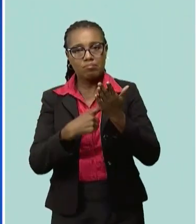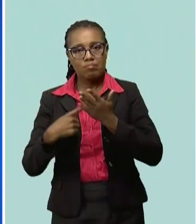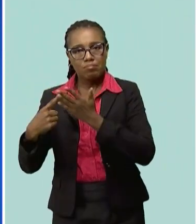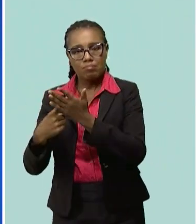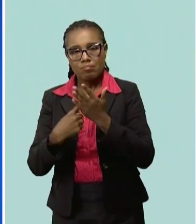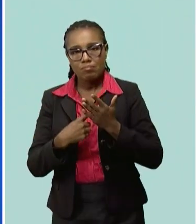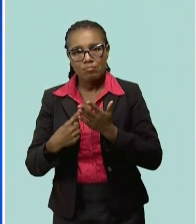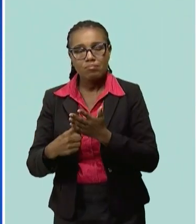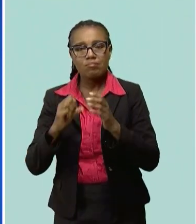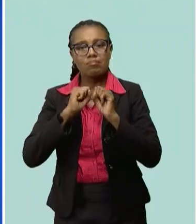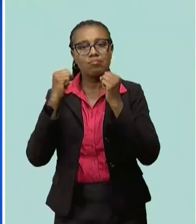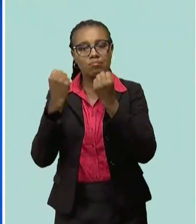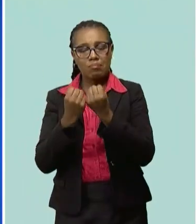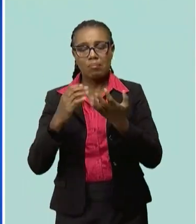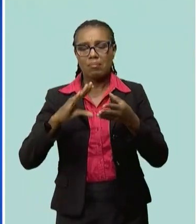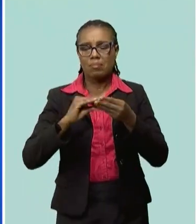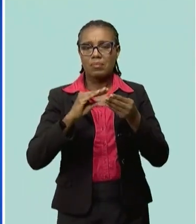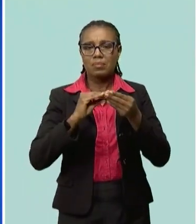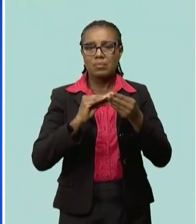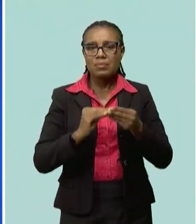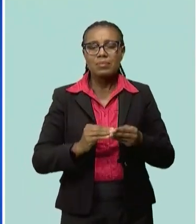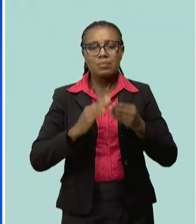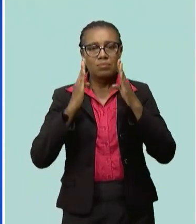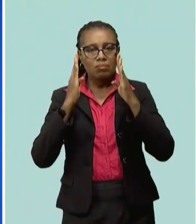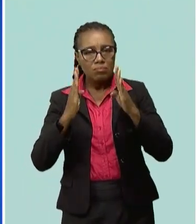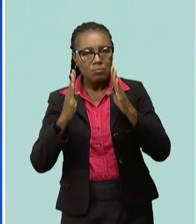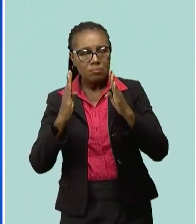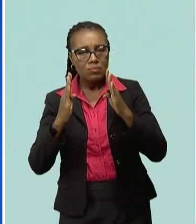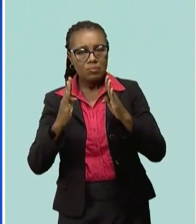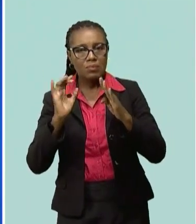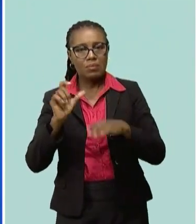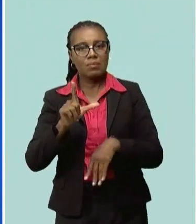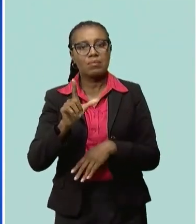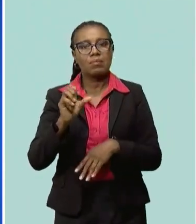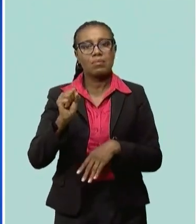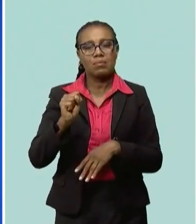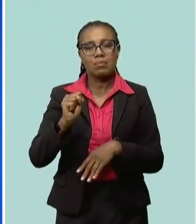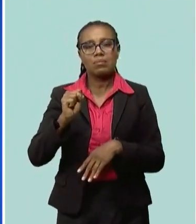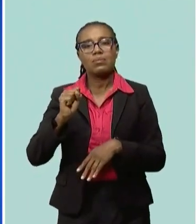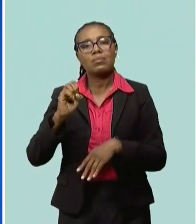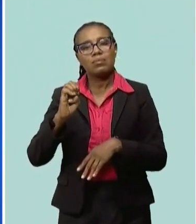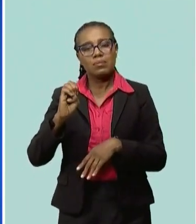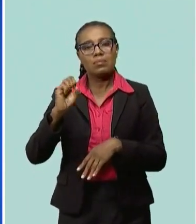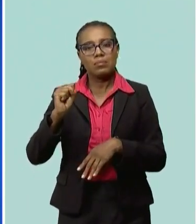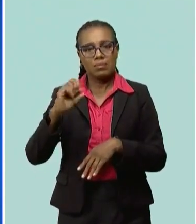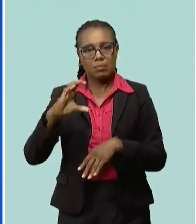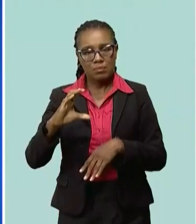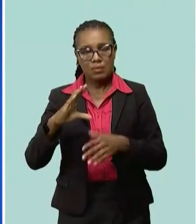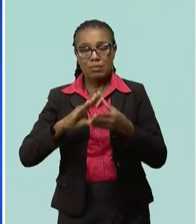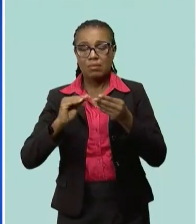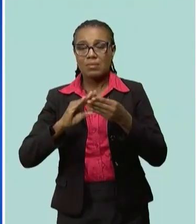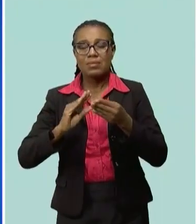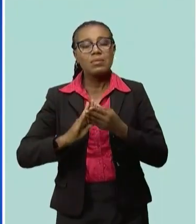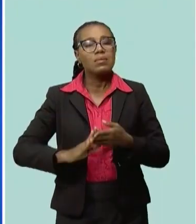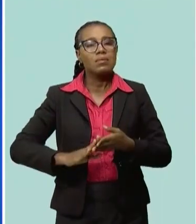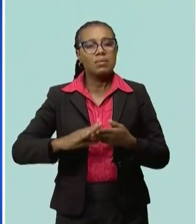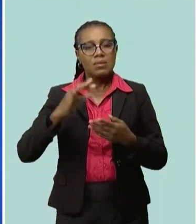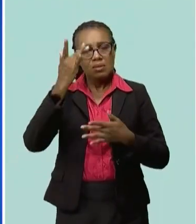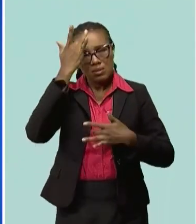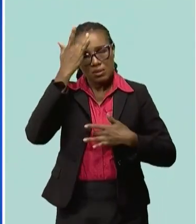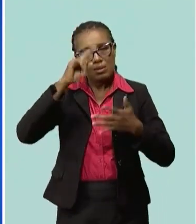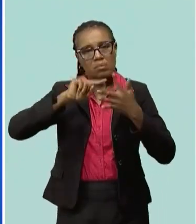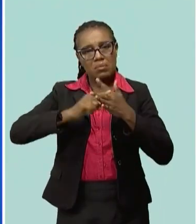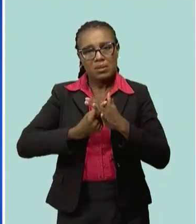of the Barbados Alzheimer's Association, Pamelia Brereton, says research shows the disease can start from as far back as 30